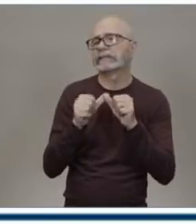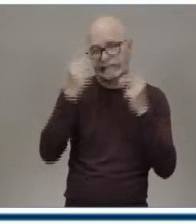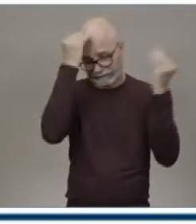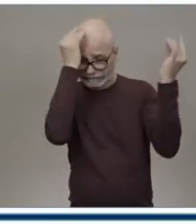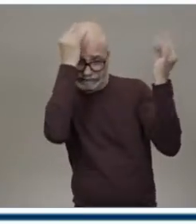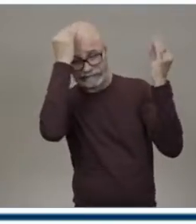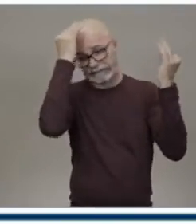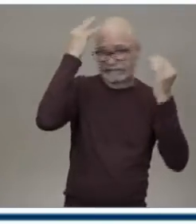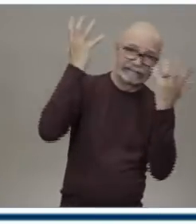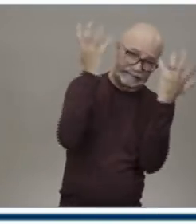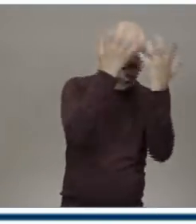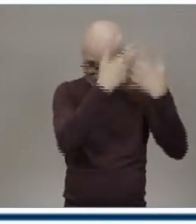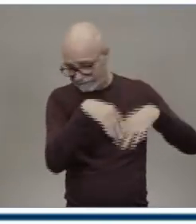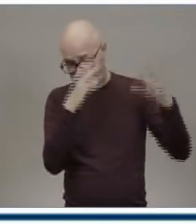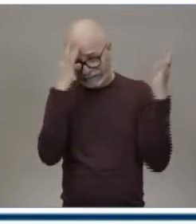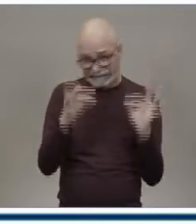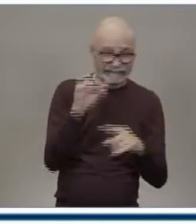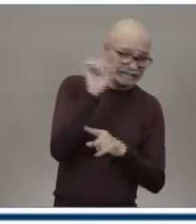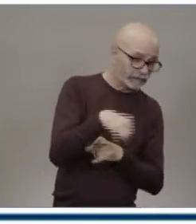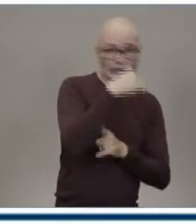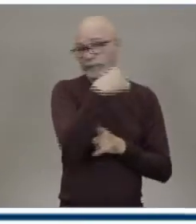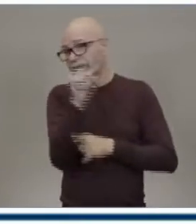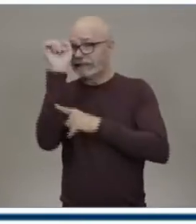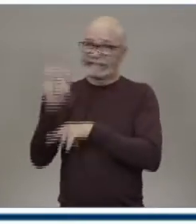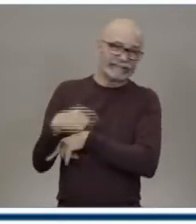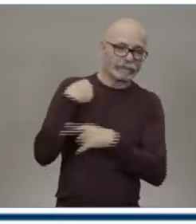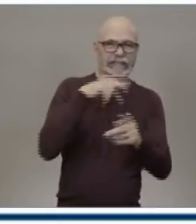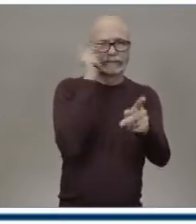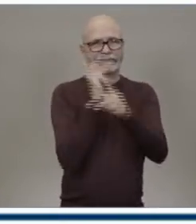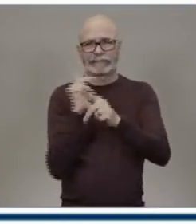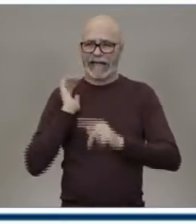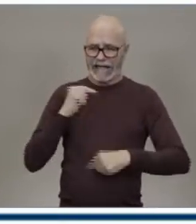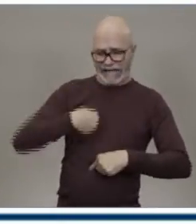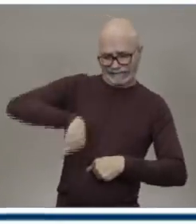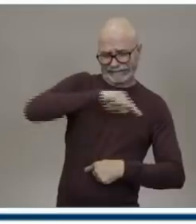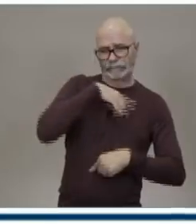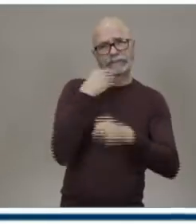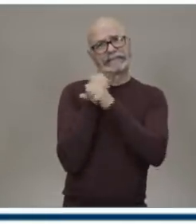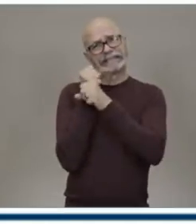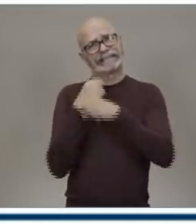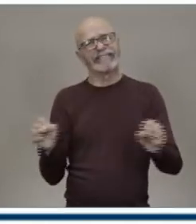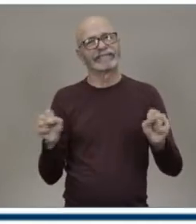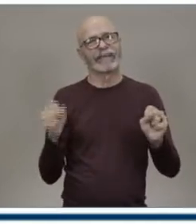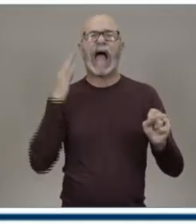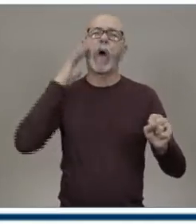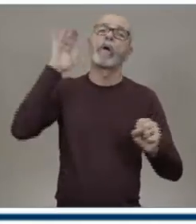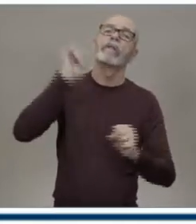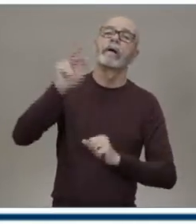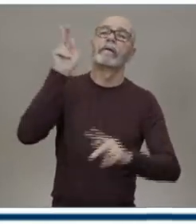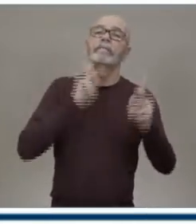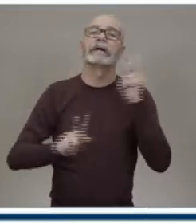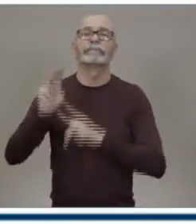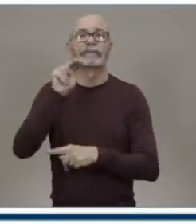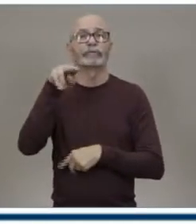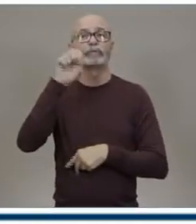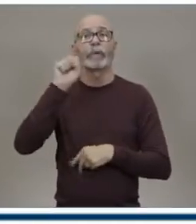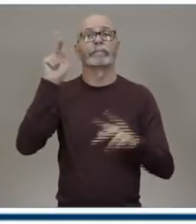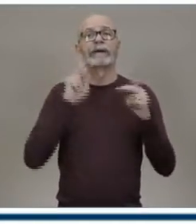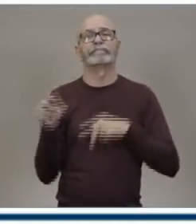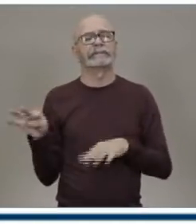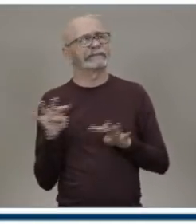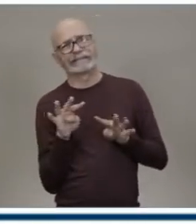to keep us healthy and safe from COVID. So I'm sure many Nova Scotians would like to know, how are you both